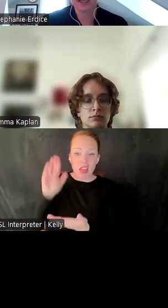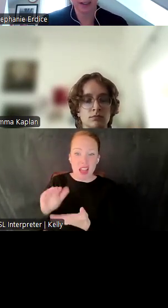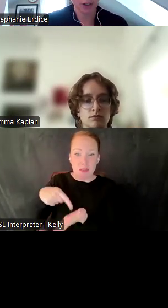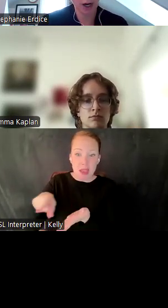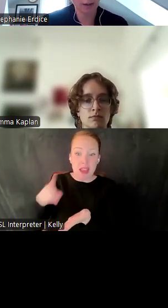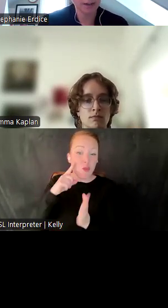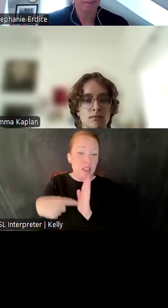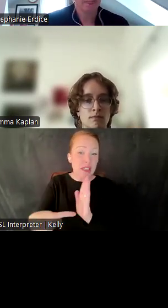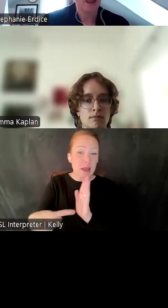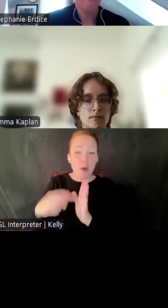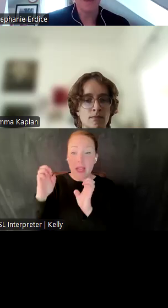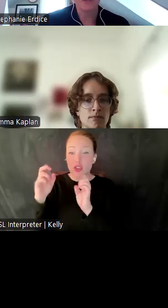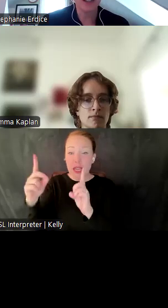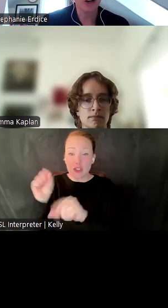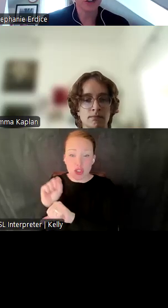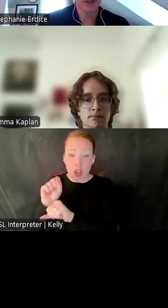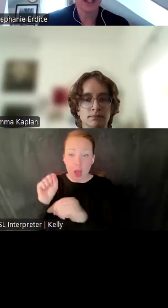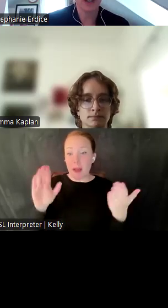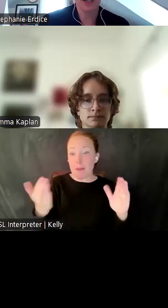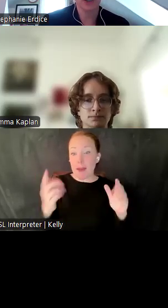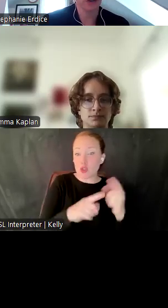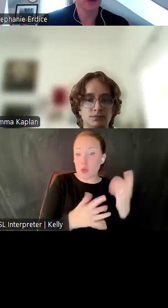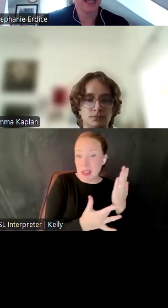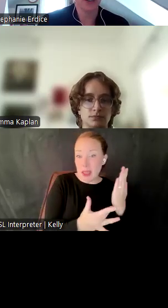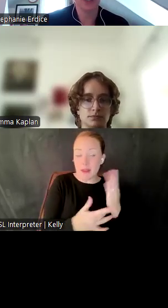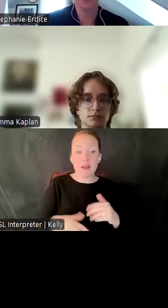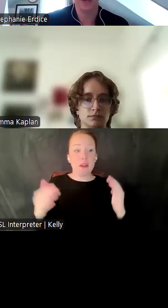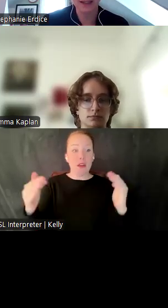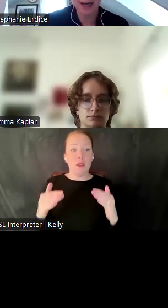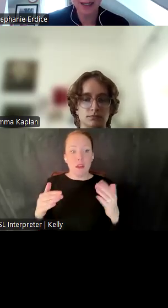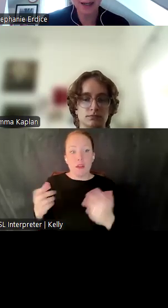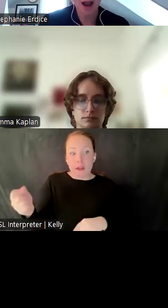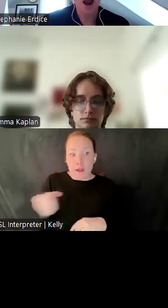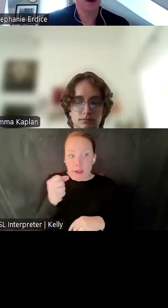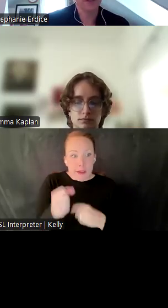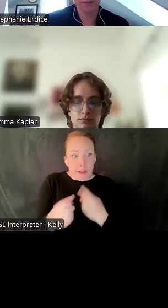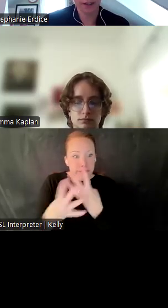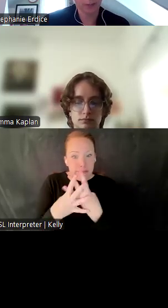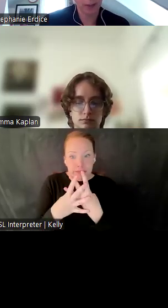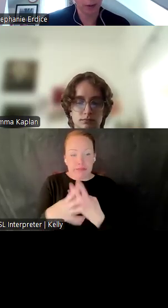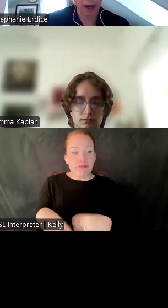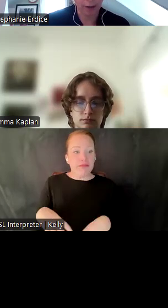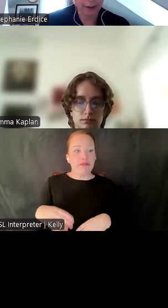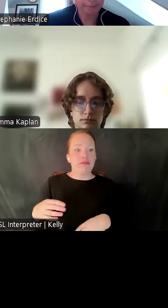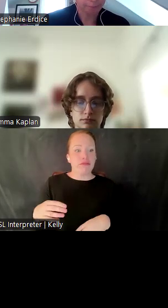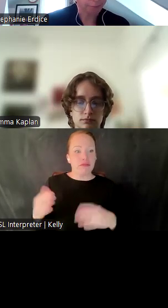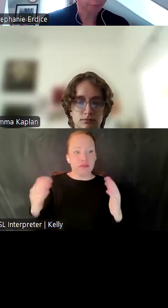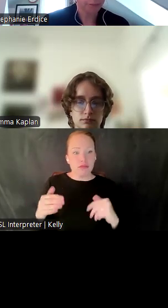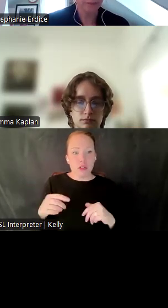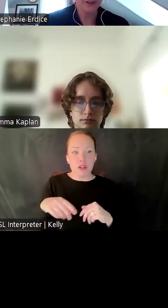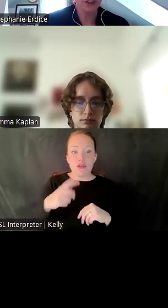jobs versus tech jobs. Mass incarceration, gentrification, and redlining often affect people of